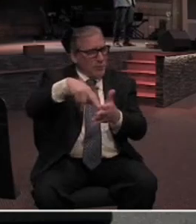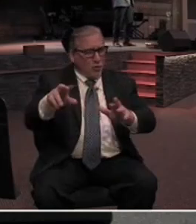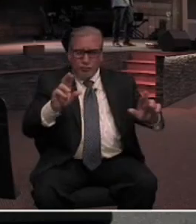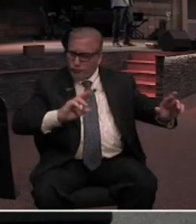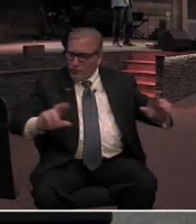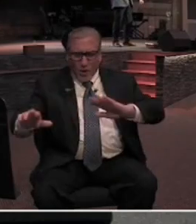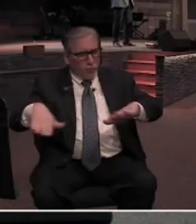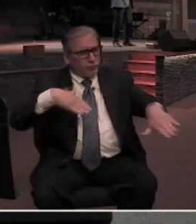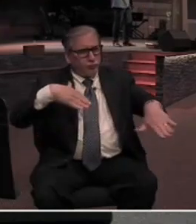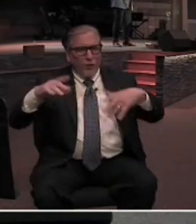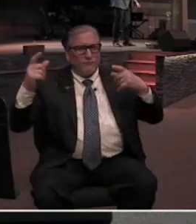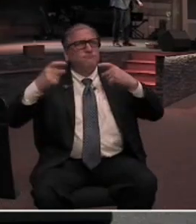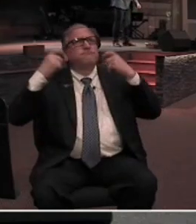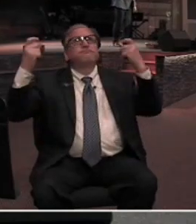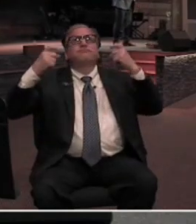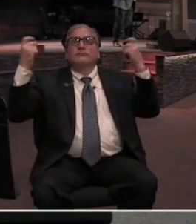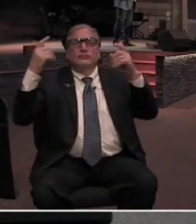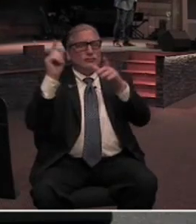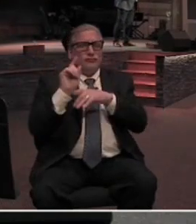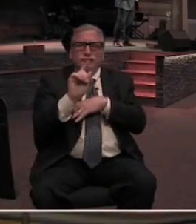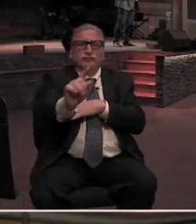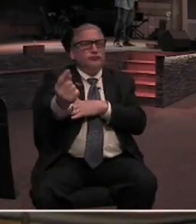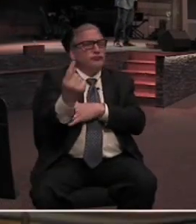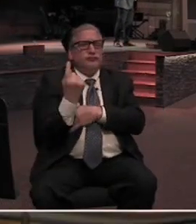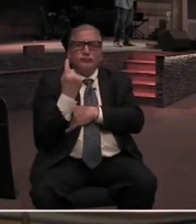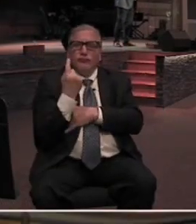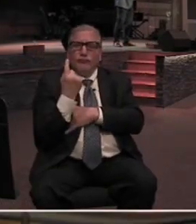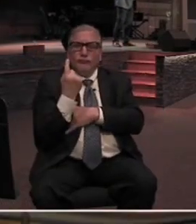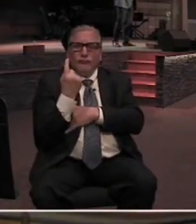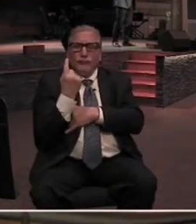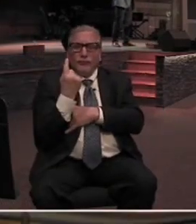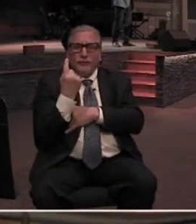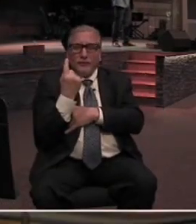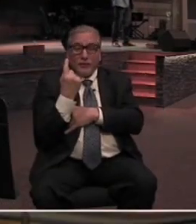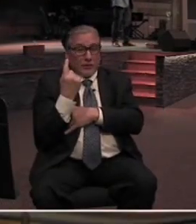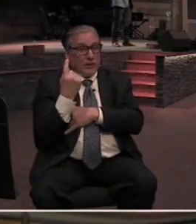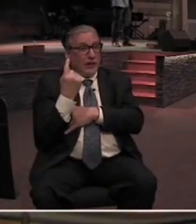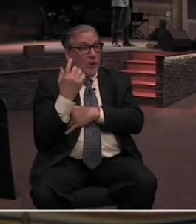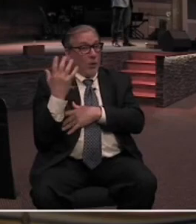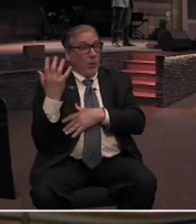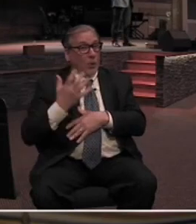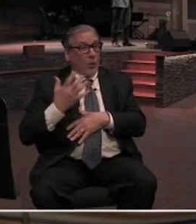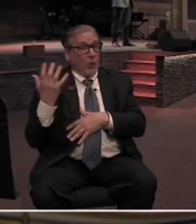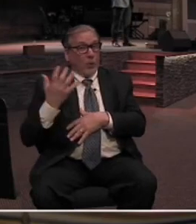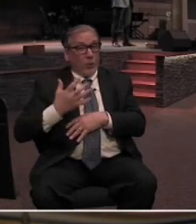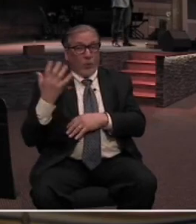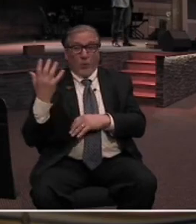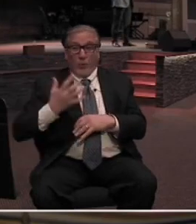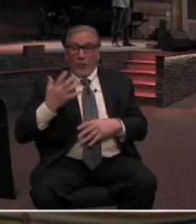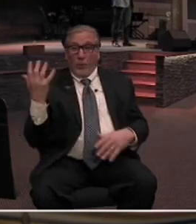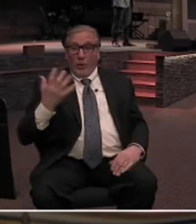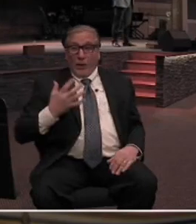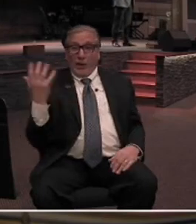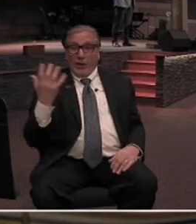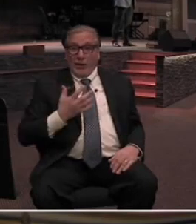of victory to the end of the hall and back to your room. And oh,